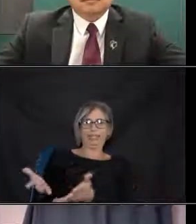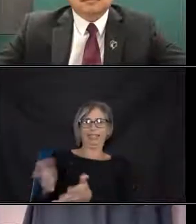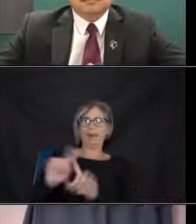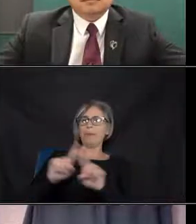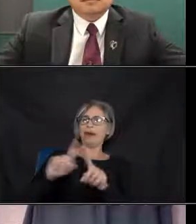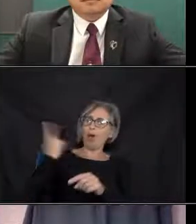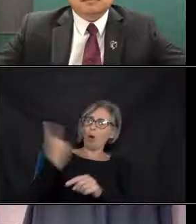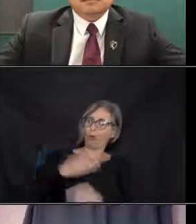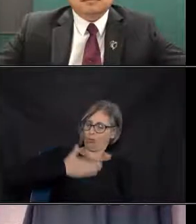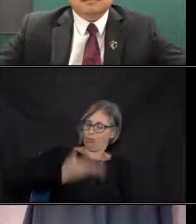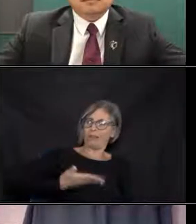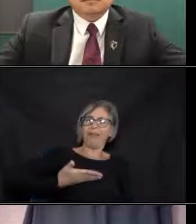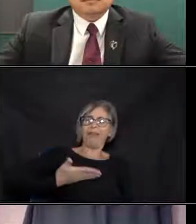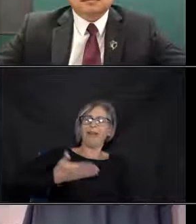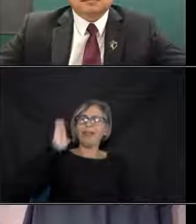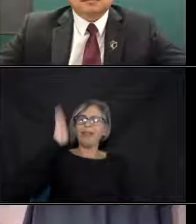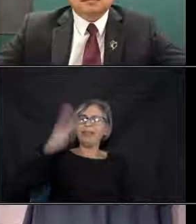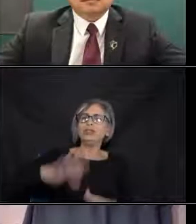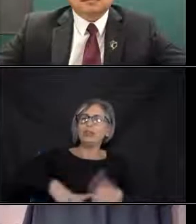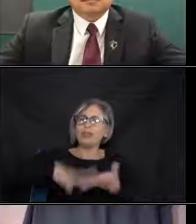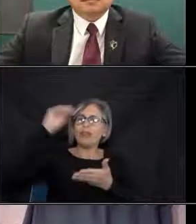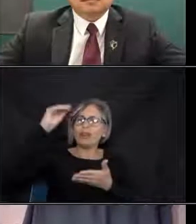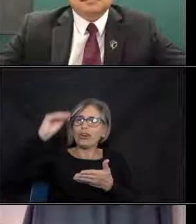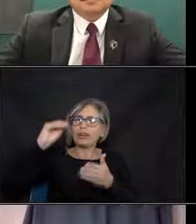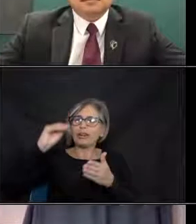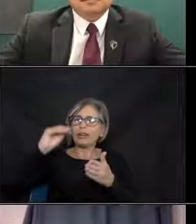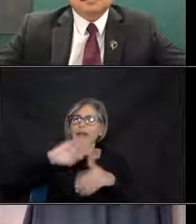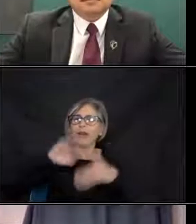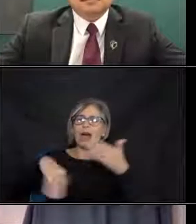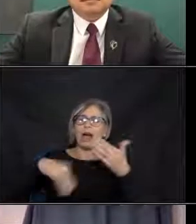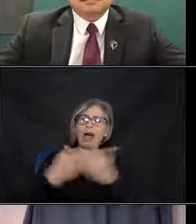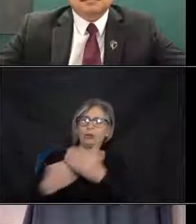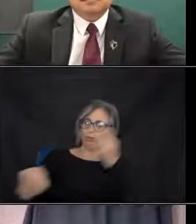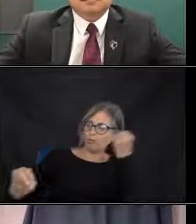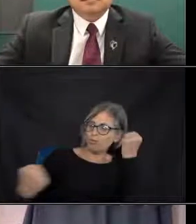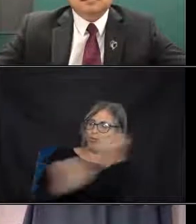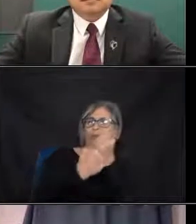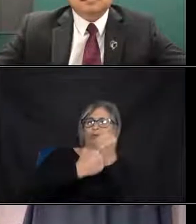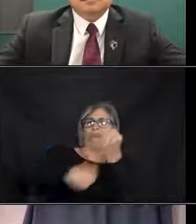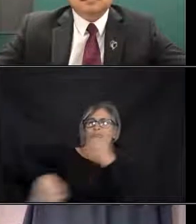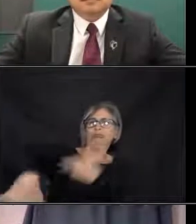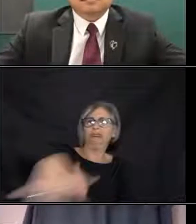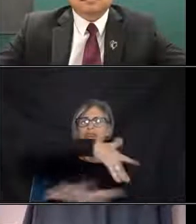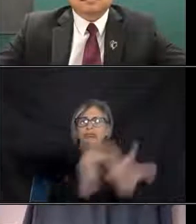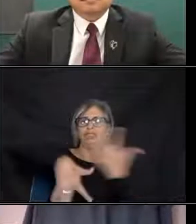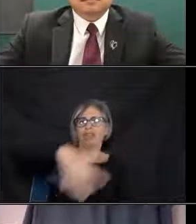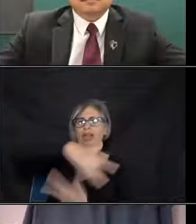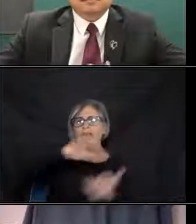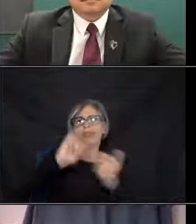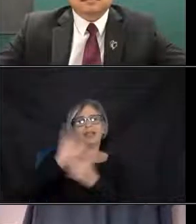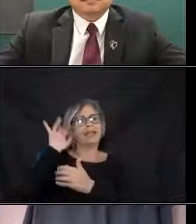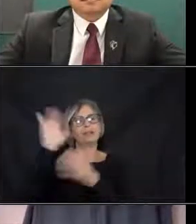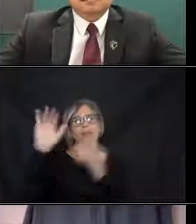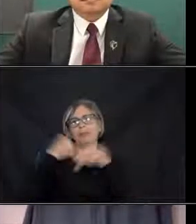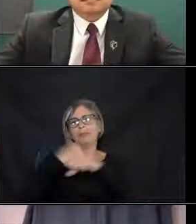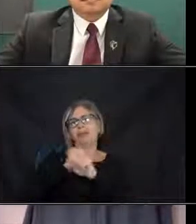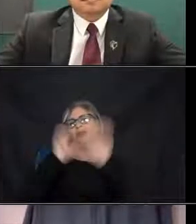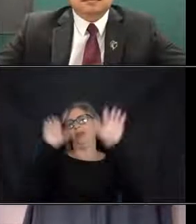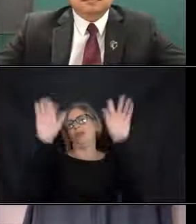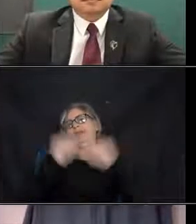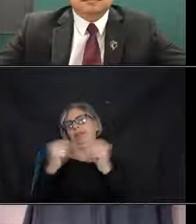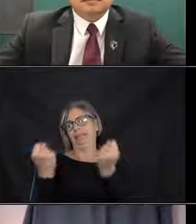learn and ask for help. And our entire team does that. We hold each other up, we support each other. And I think that's what makes us such a good team. So